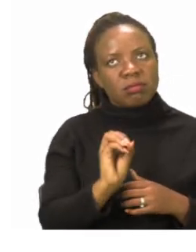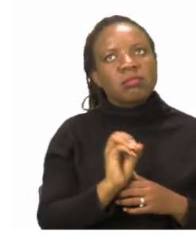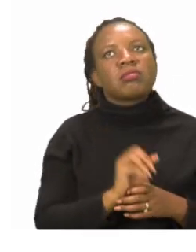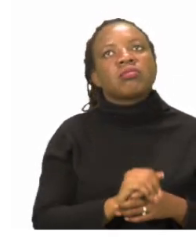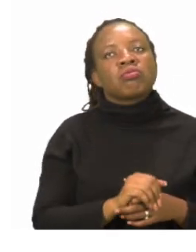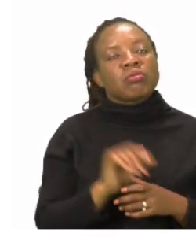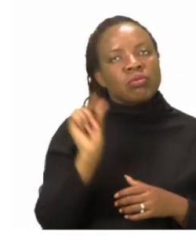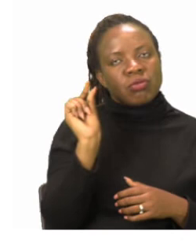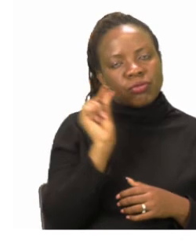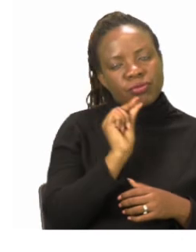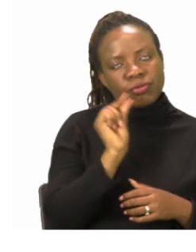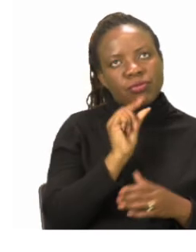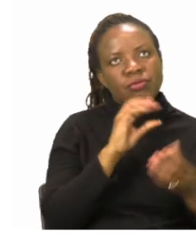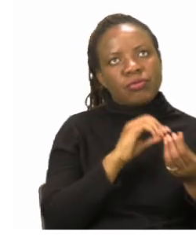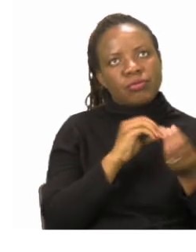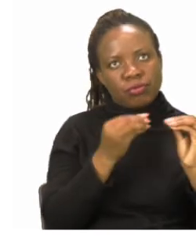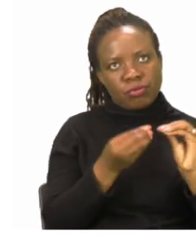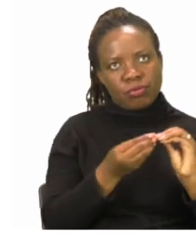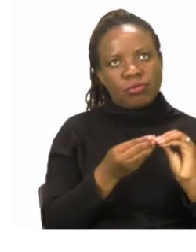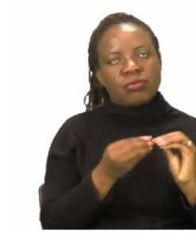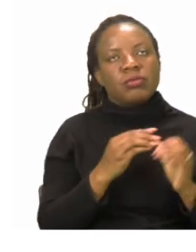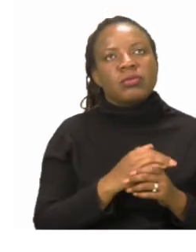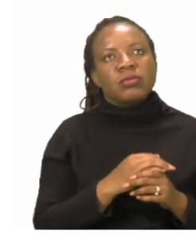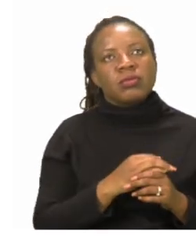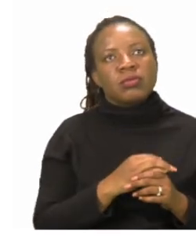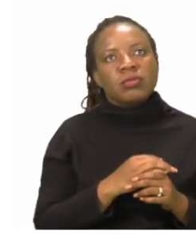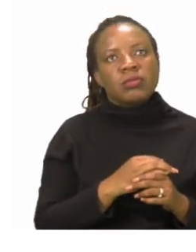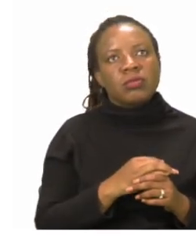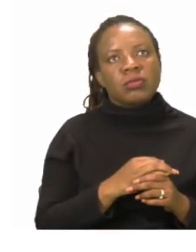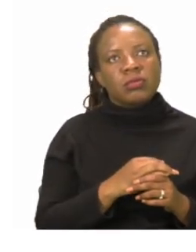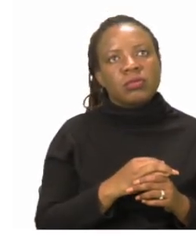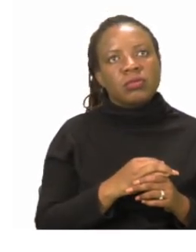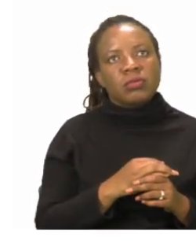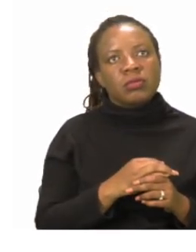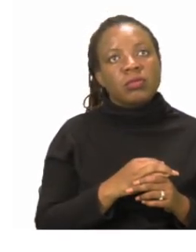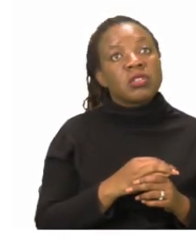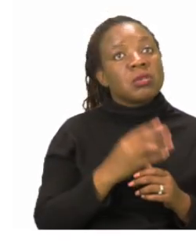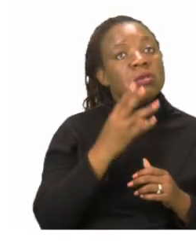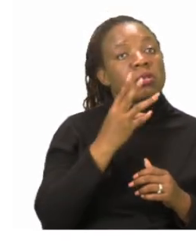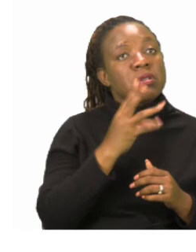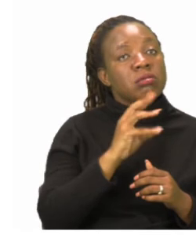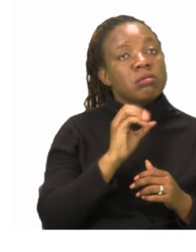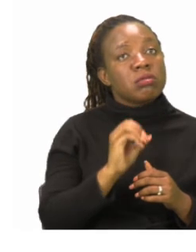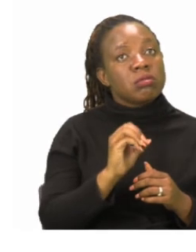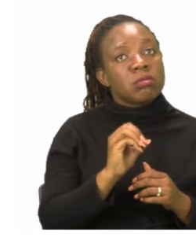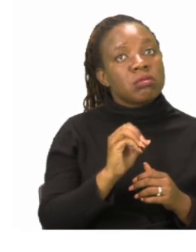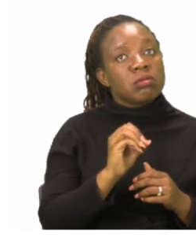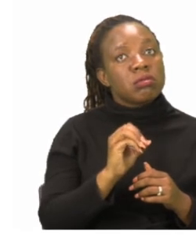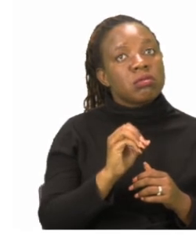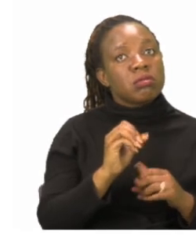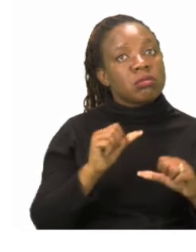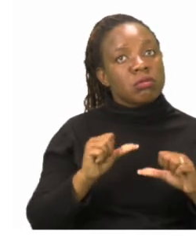That is your smallest number. Now, if we count from number 60 and we